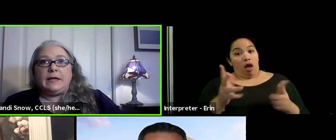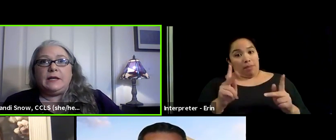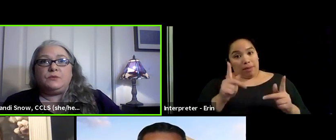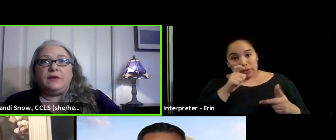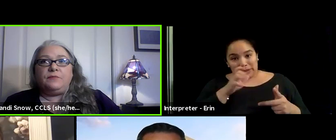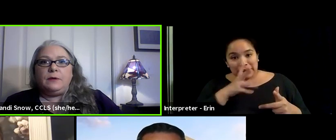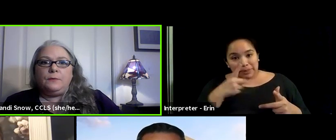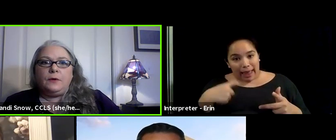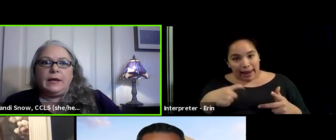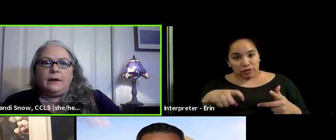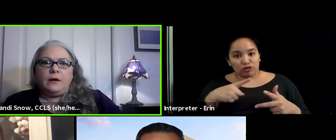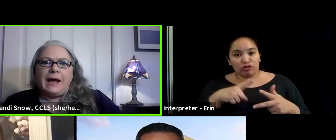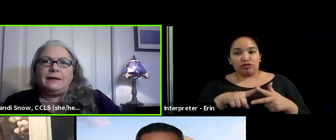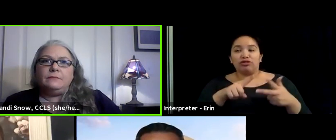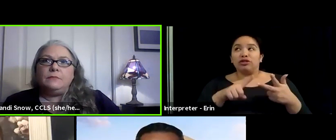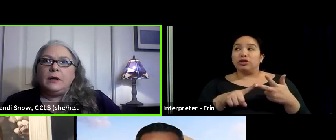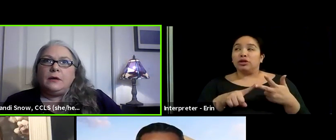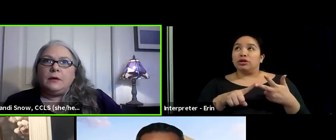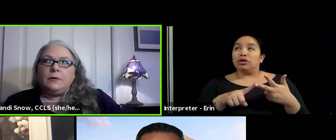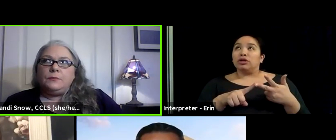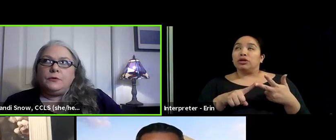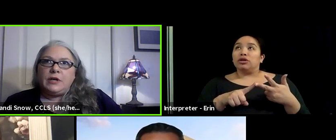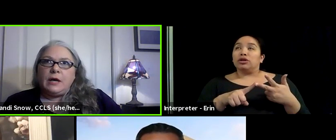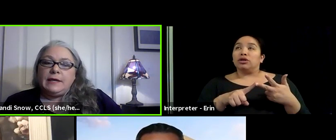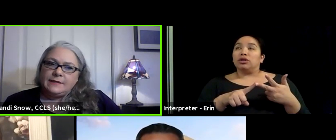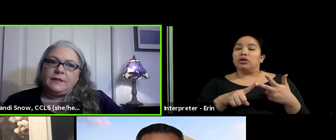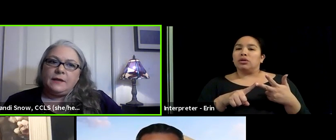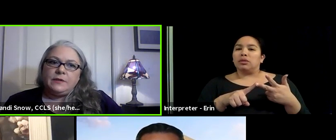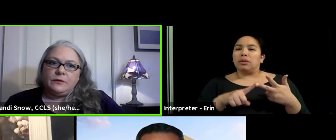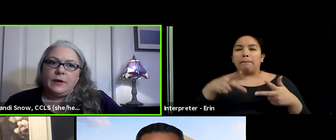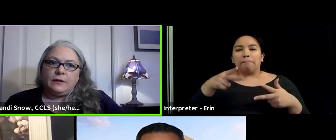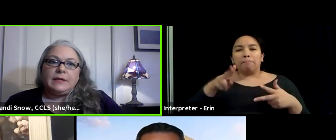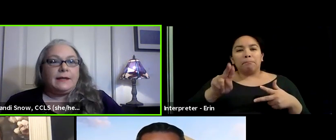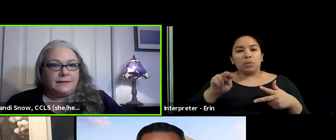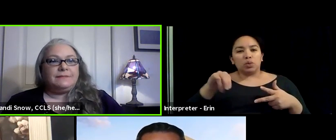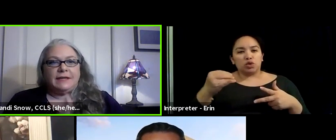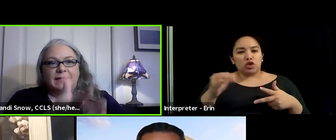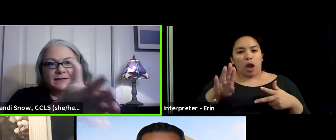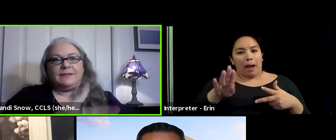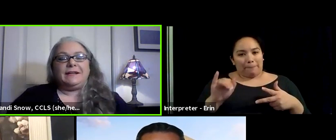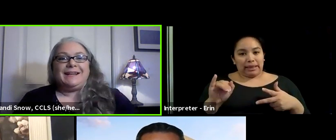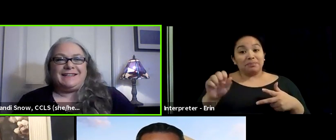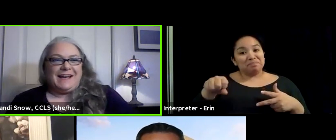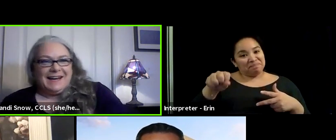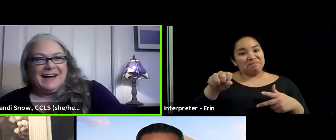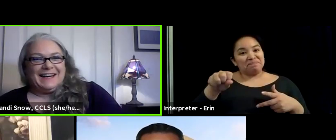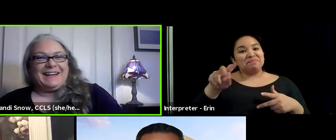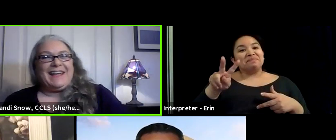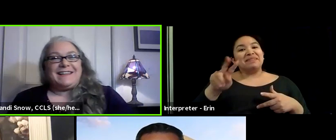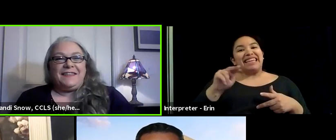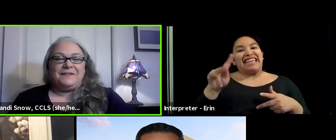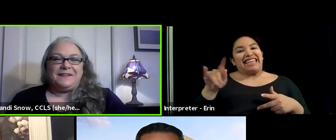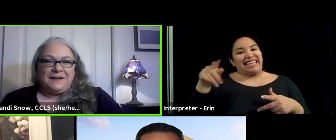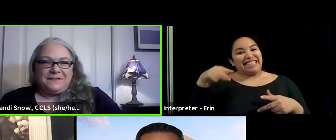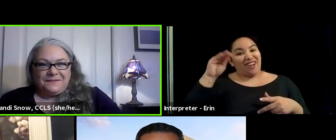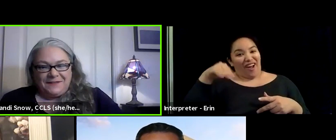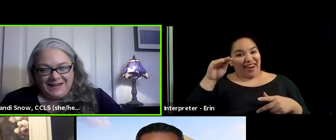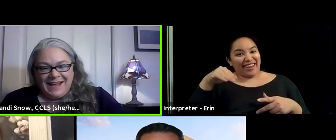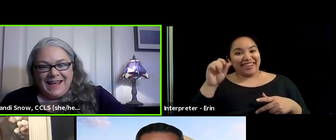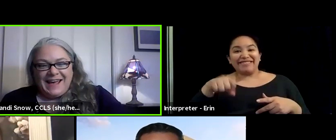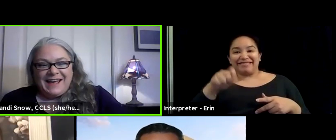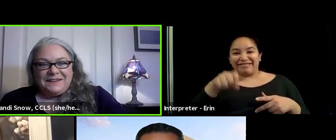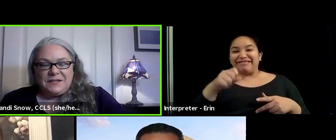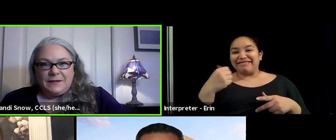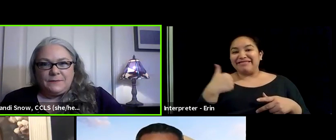speak Spanish. We have people in Punjabi. Yes, I think we do have. Yes, Nikki's not nodding. Yes, I think we do have